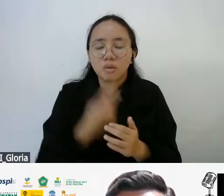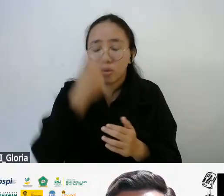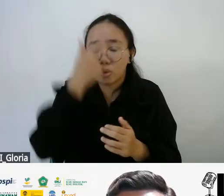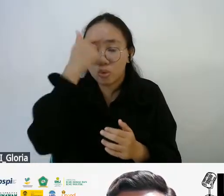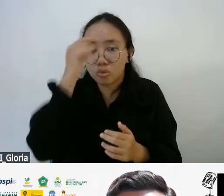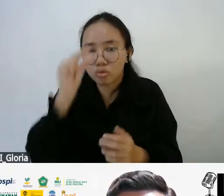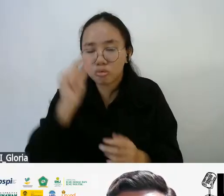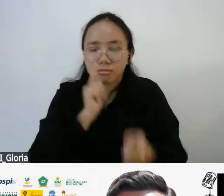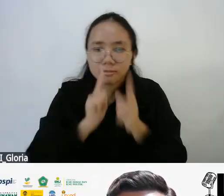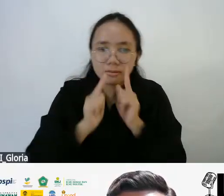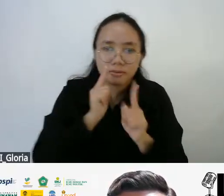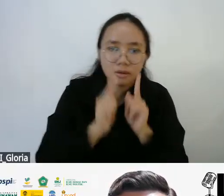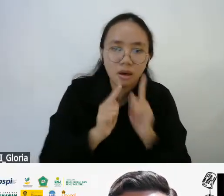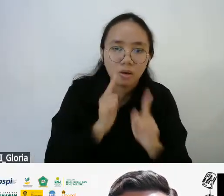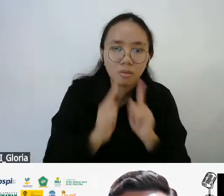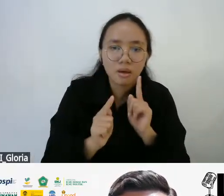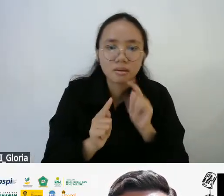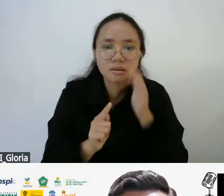the disability issue.